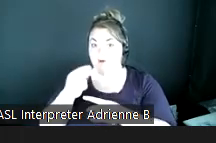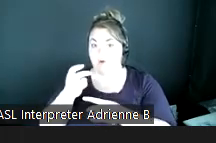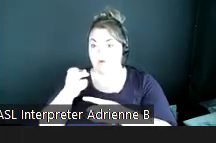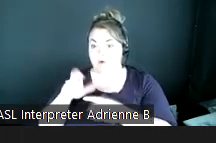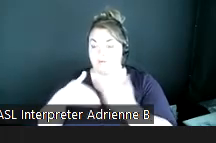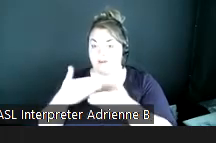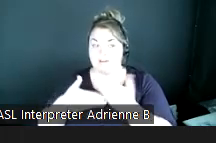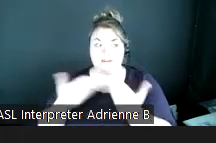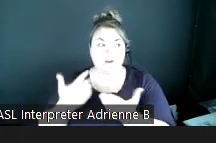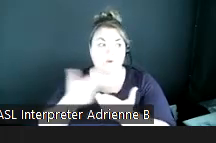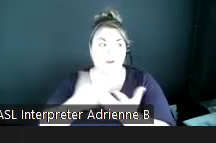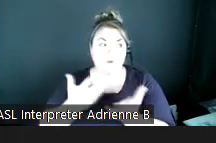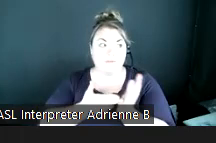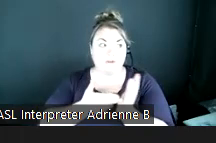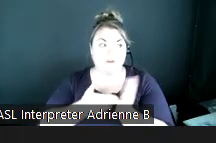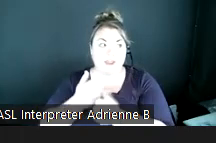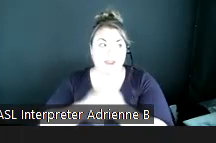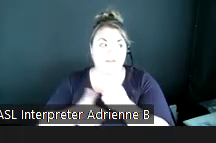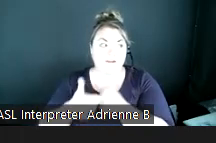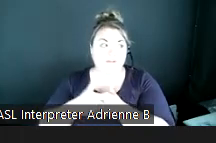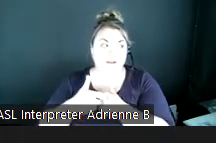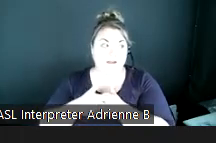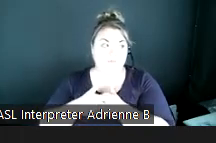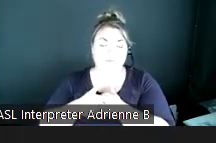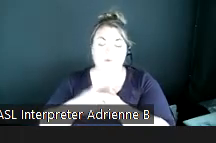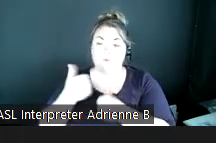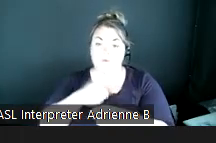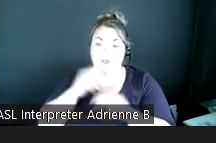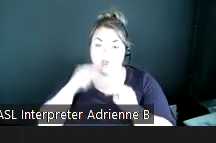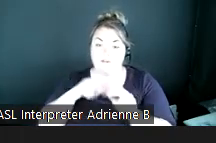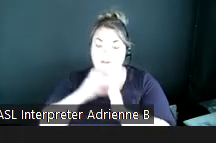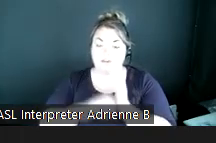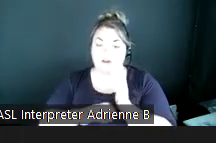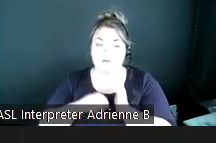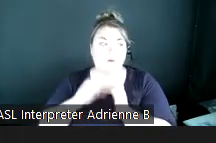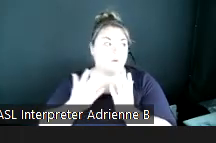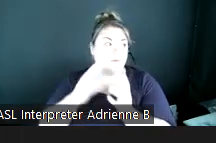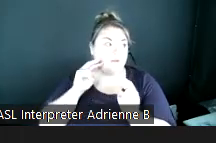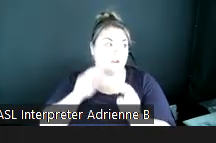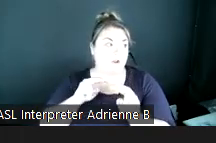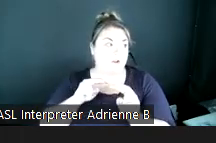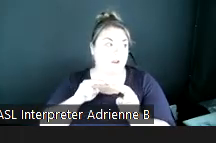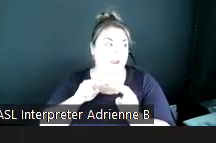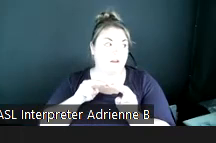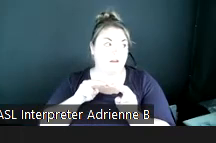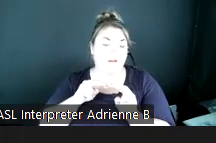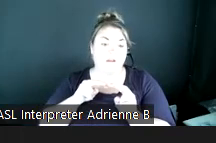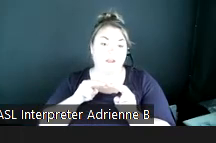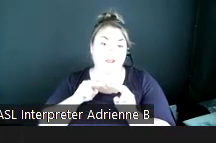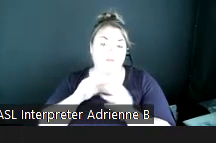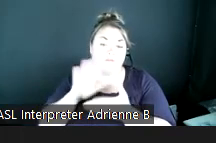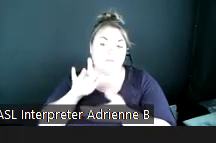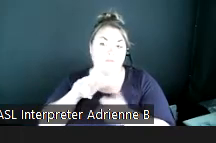here is we want to make sure that every time we look at these chapters, we do take a minute to look at this from a person-centered